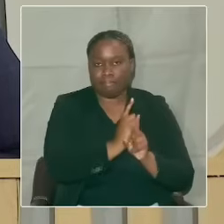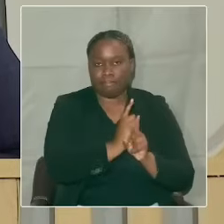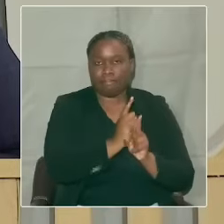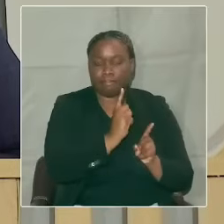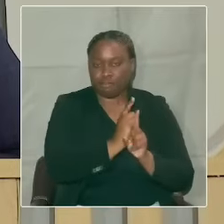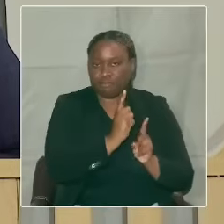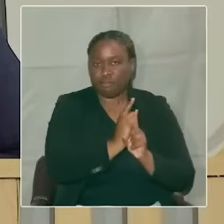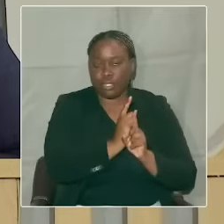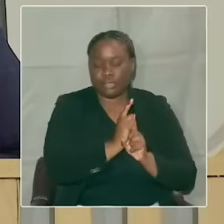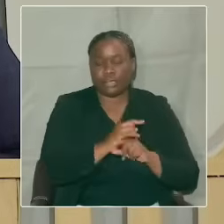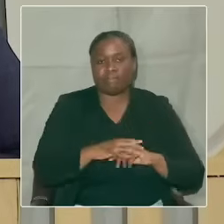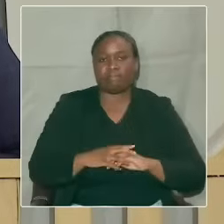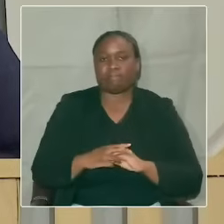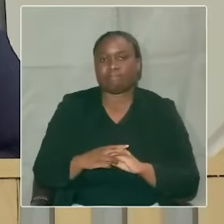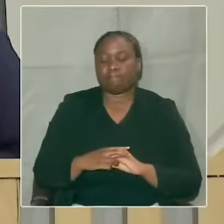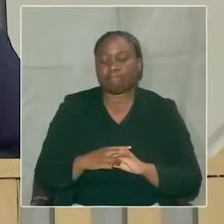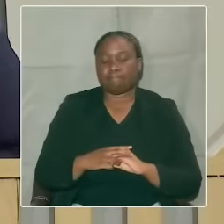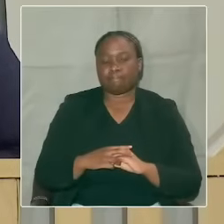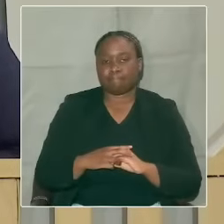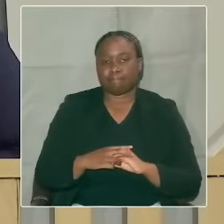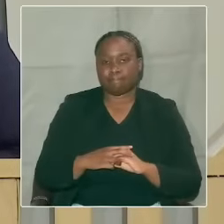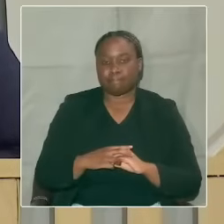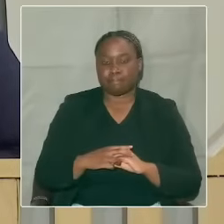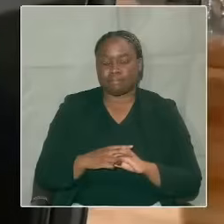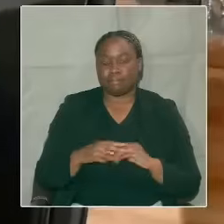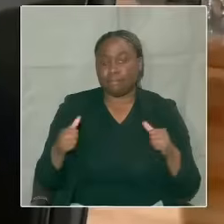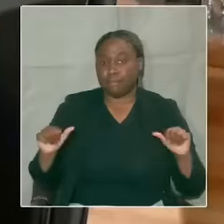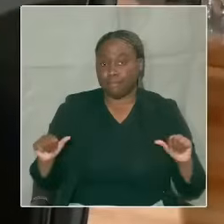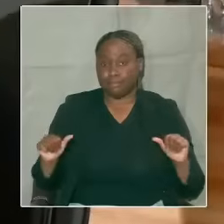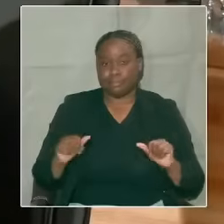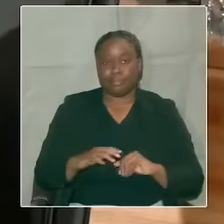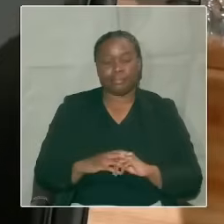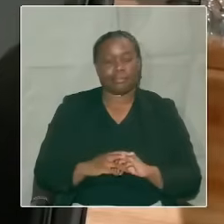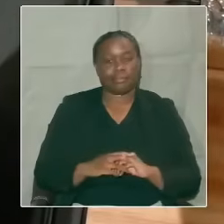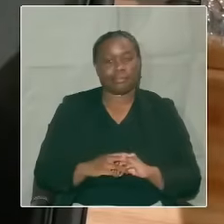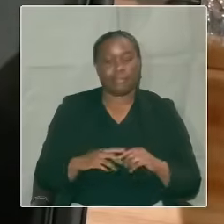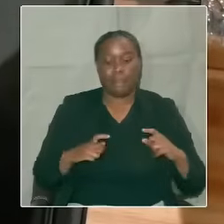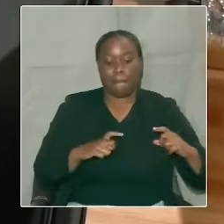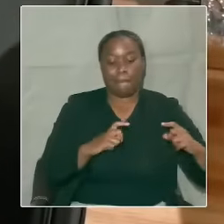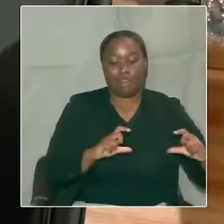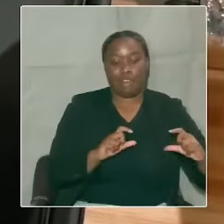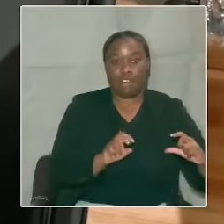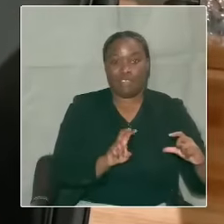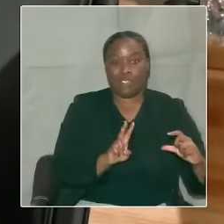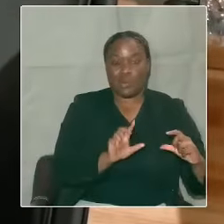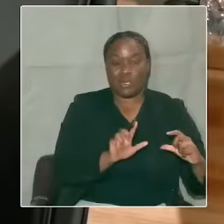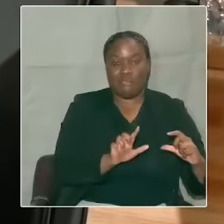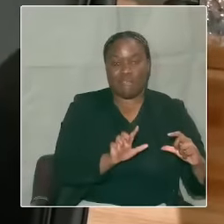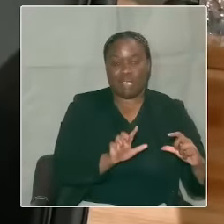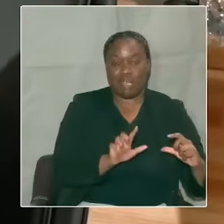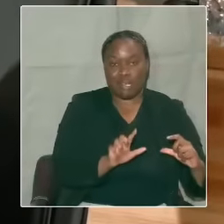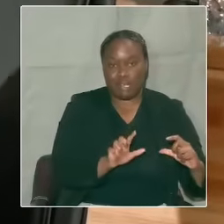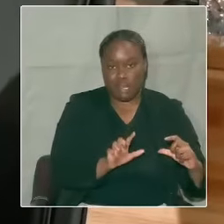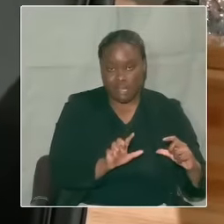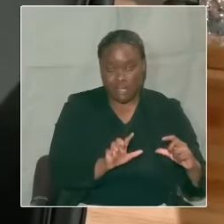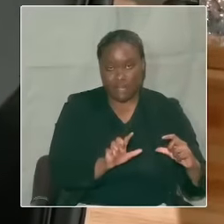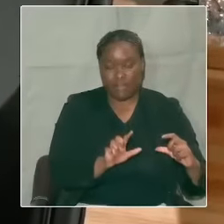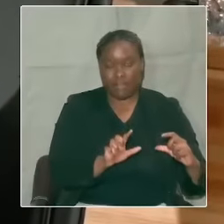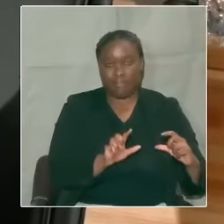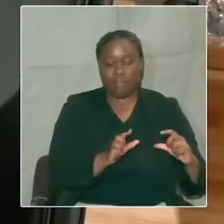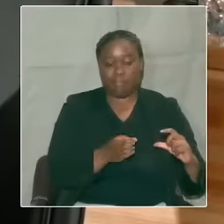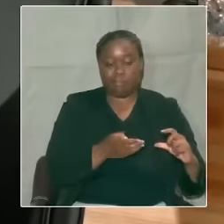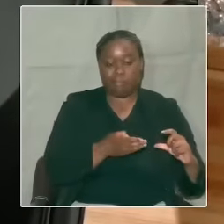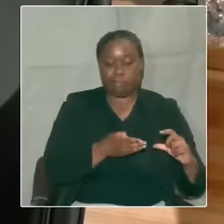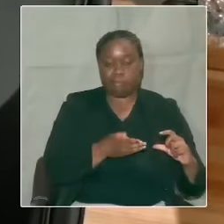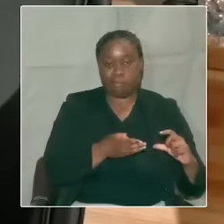That is correct, Commissioner. Yes. And then you proceed in paragraph 27, you deal with